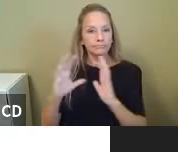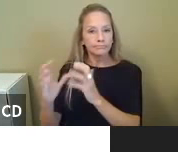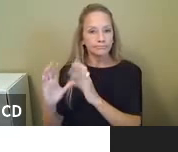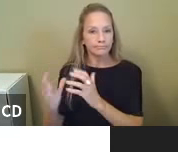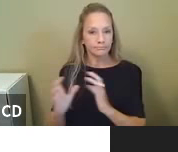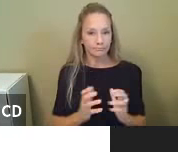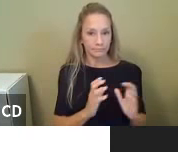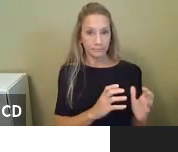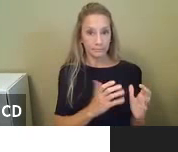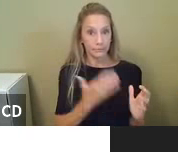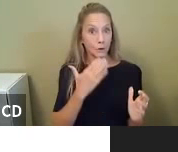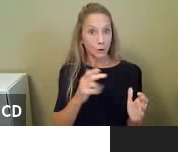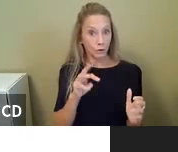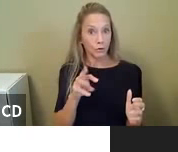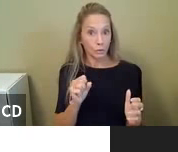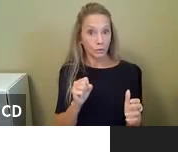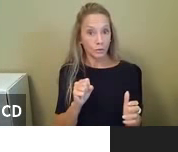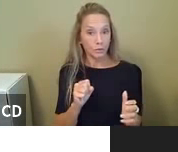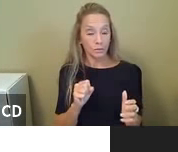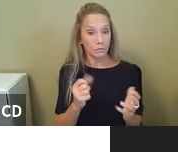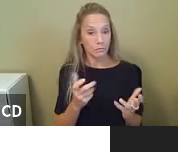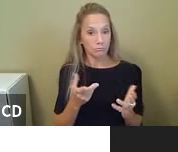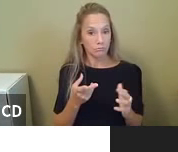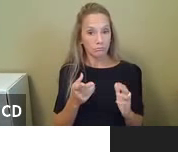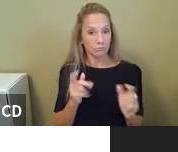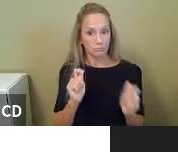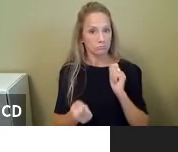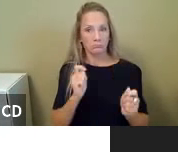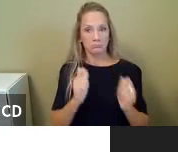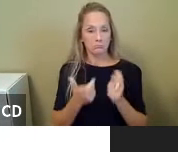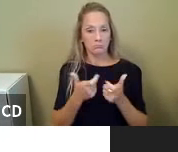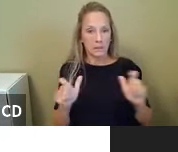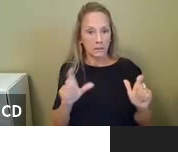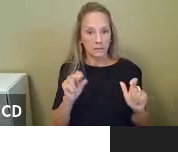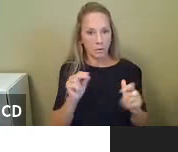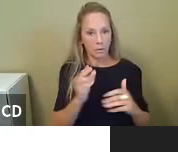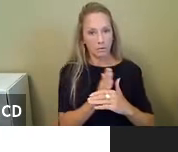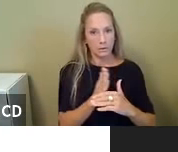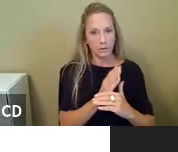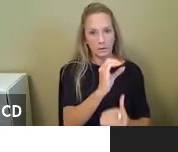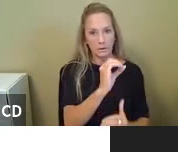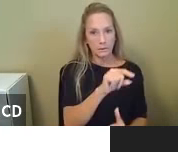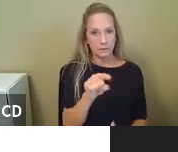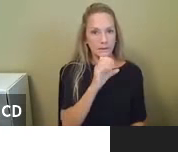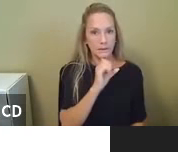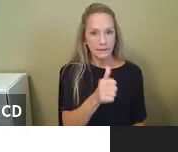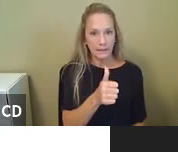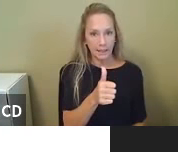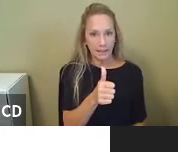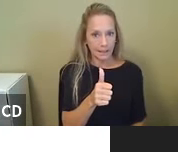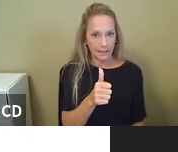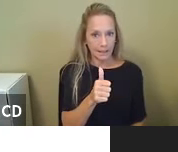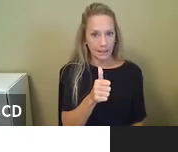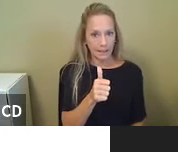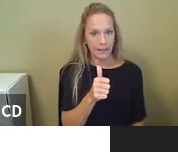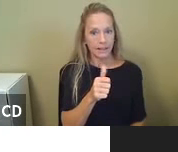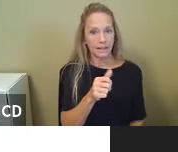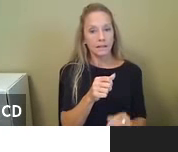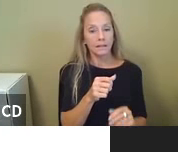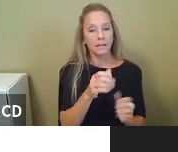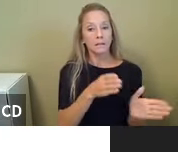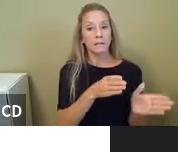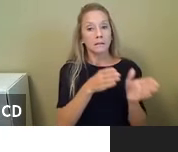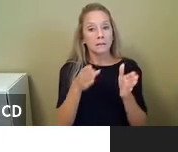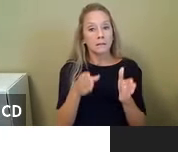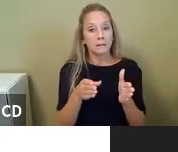And again, good news, not seeing a lot of activity or change in the 0 to 10-year-old age group. The drop that we